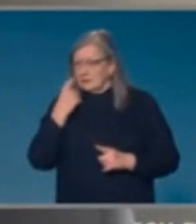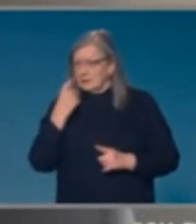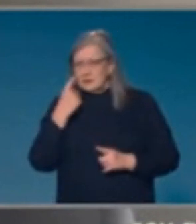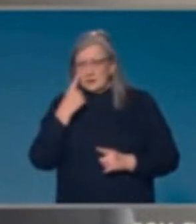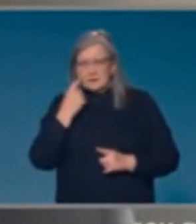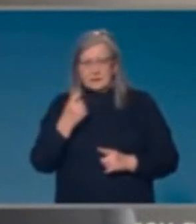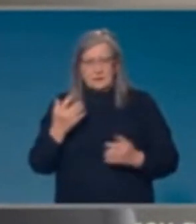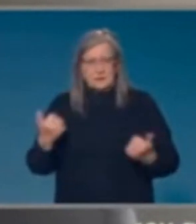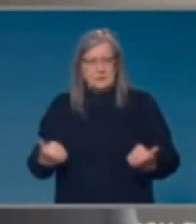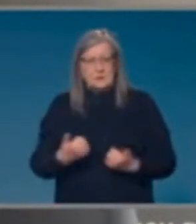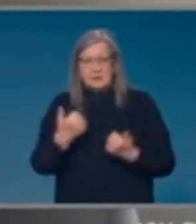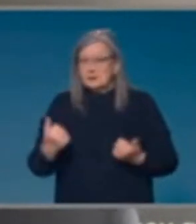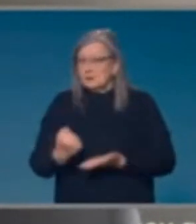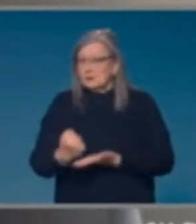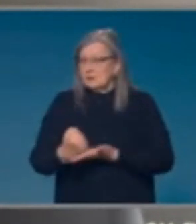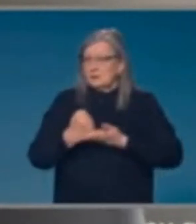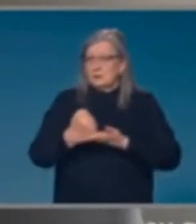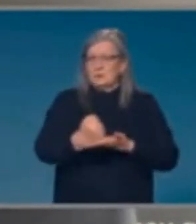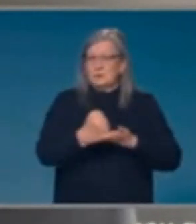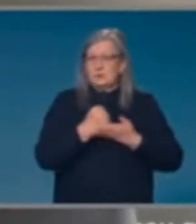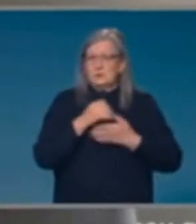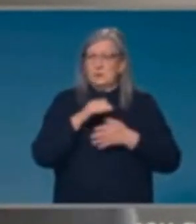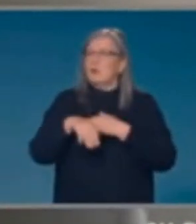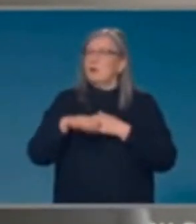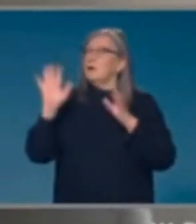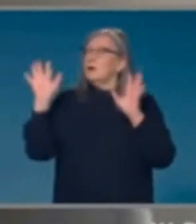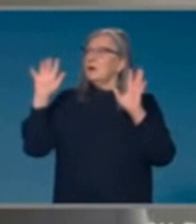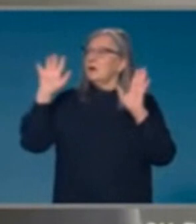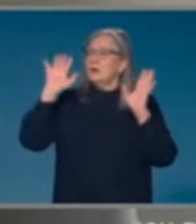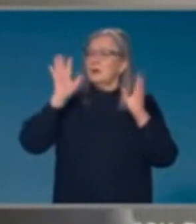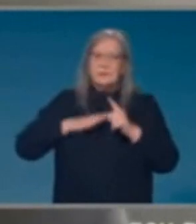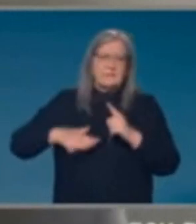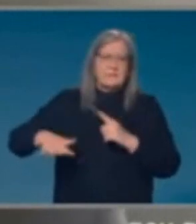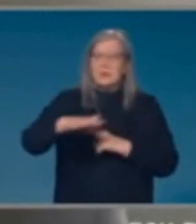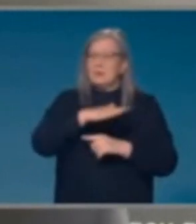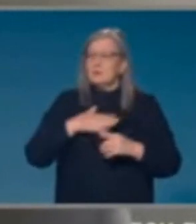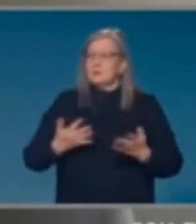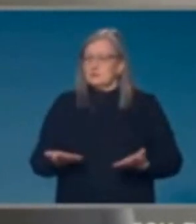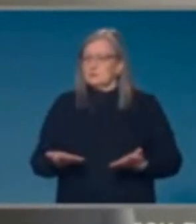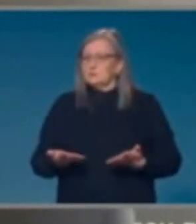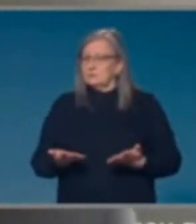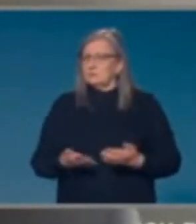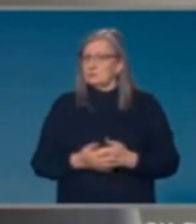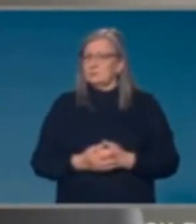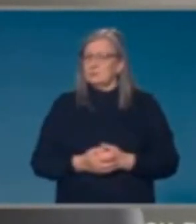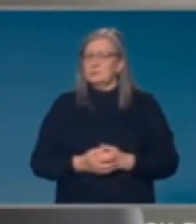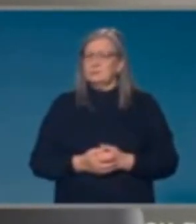the environmental approach that we've taken. Remember, we're down now